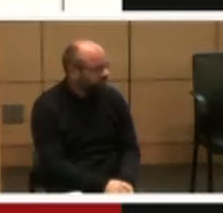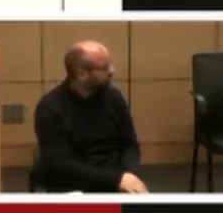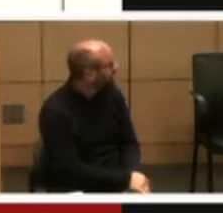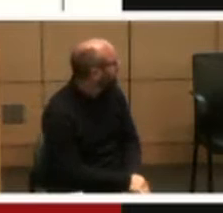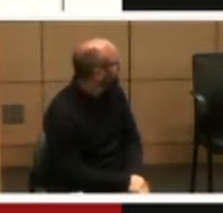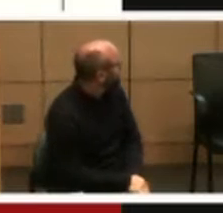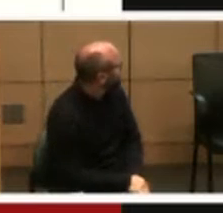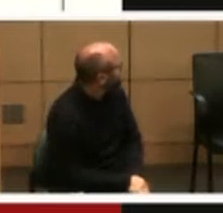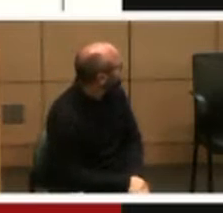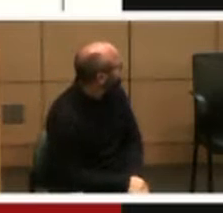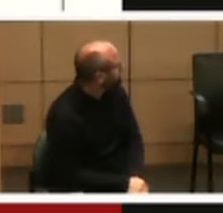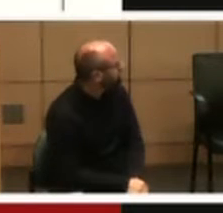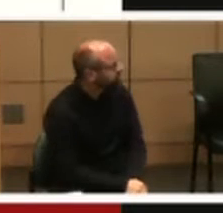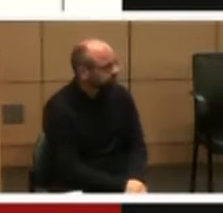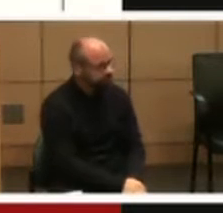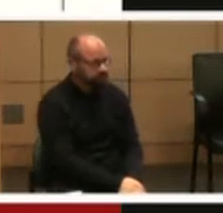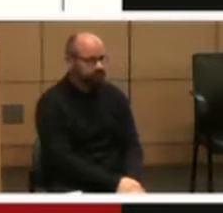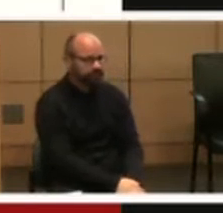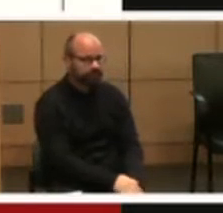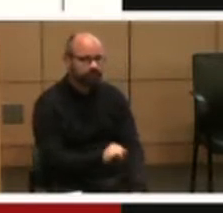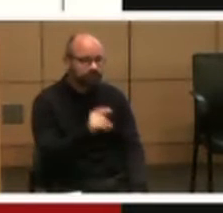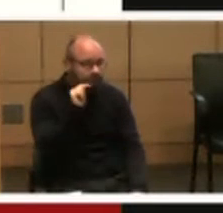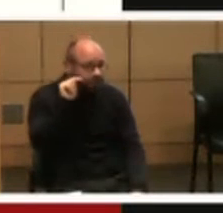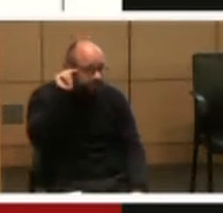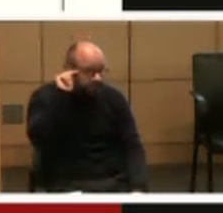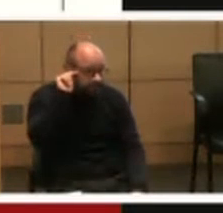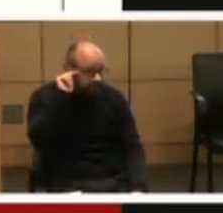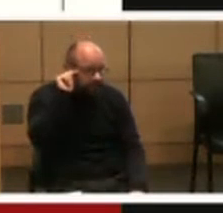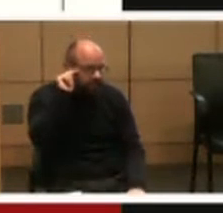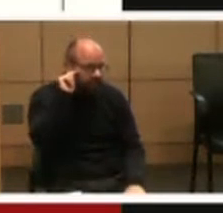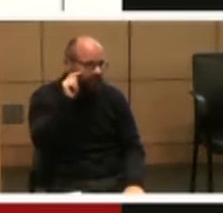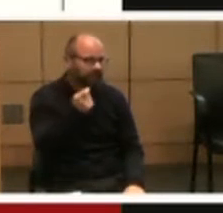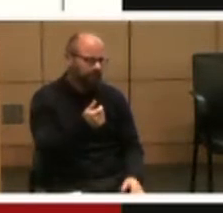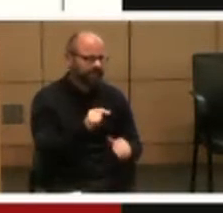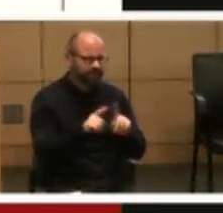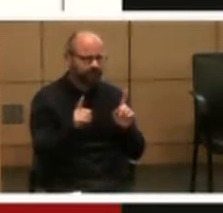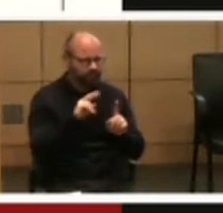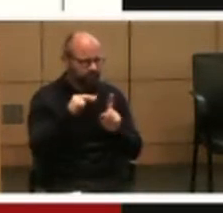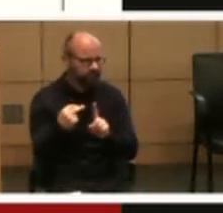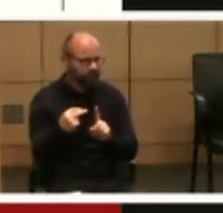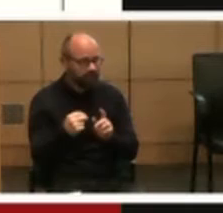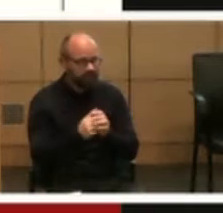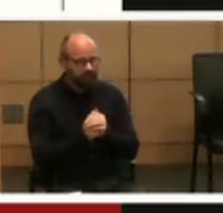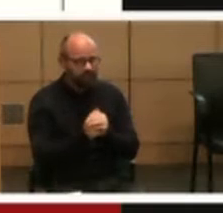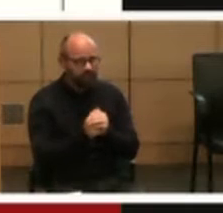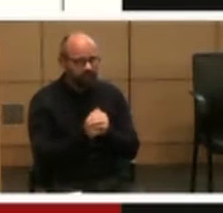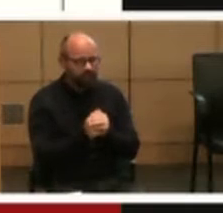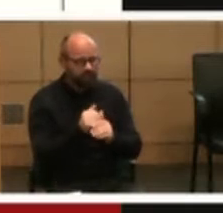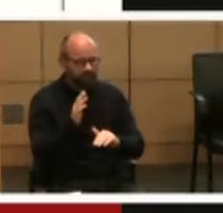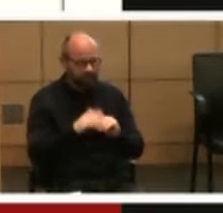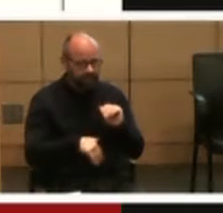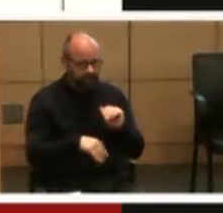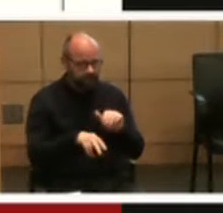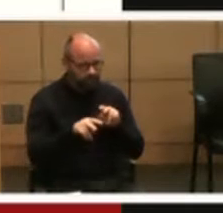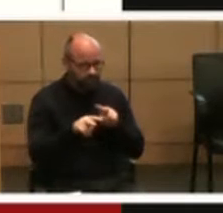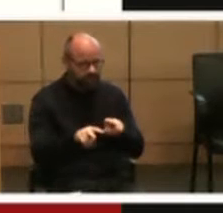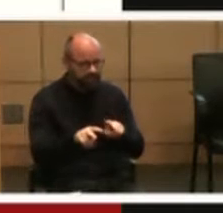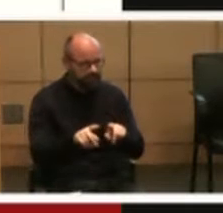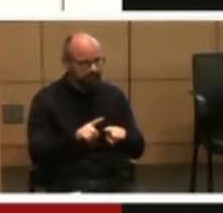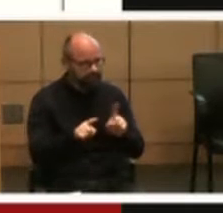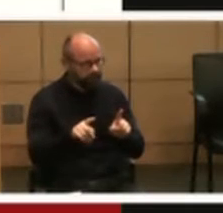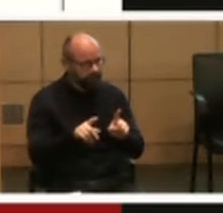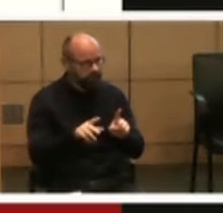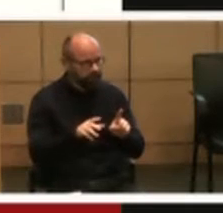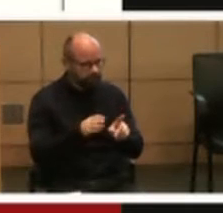And similarly, if we looked at children and the adolescents, and again, this is done a little bit differently, instead of looking at the different domains, I'm looking at the